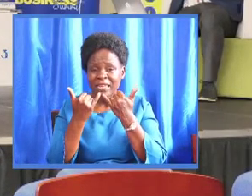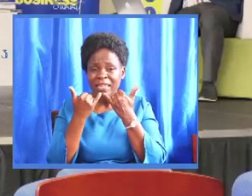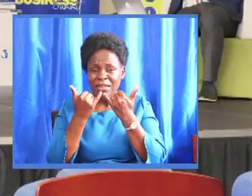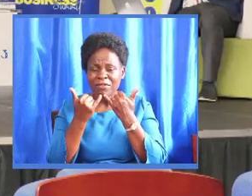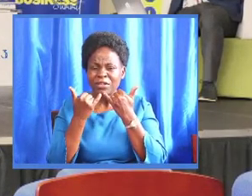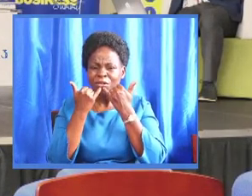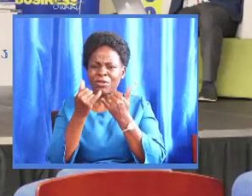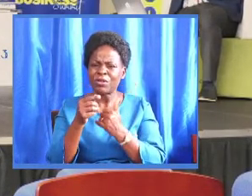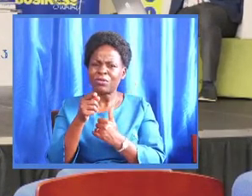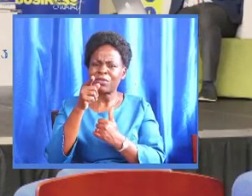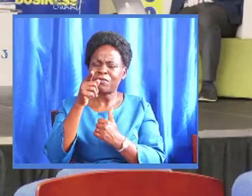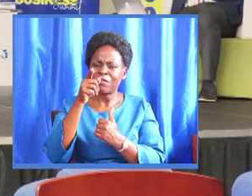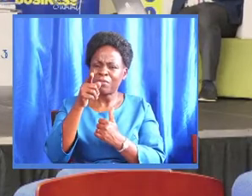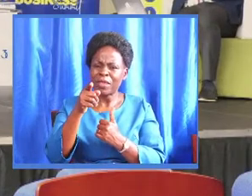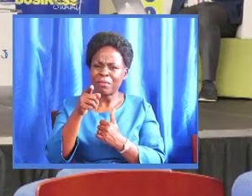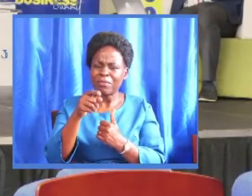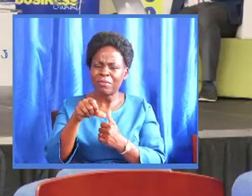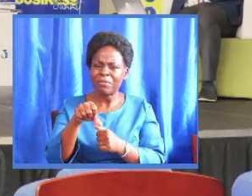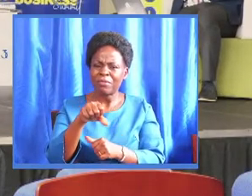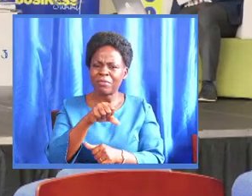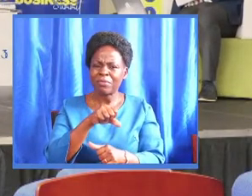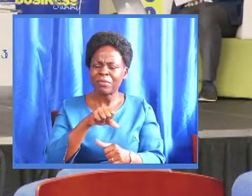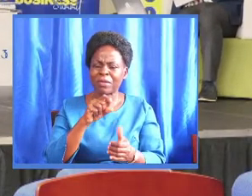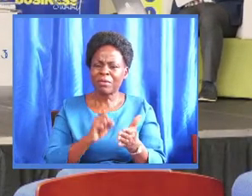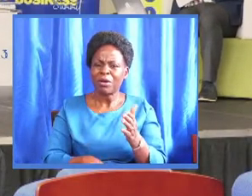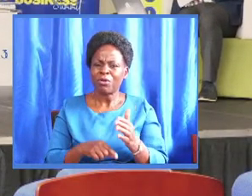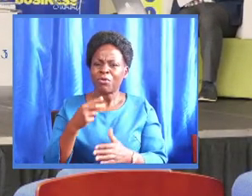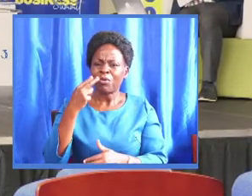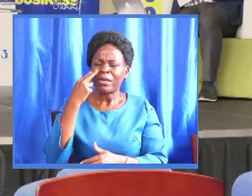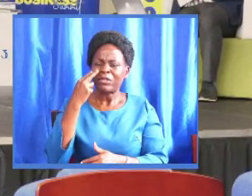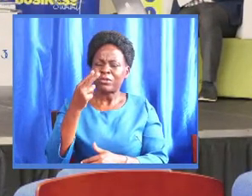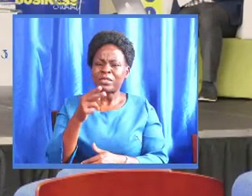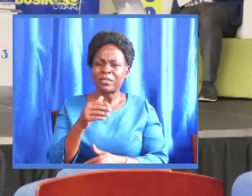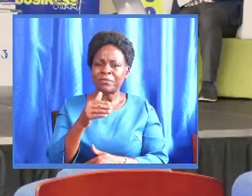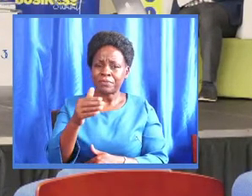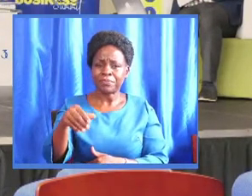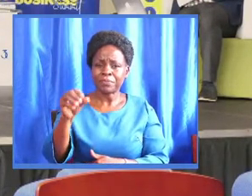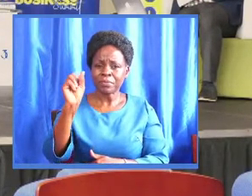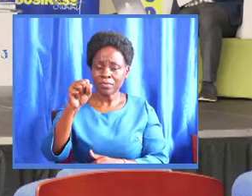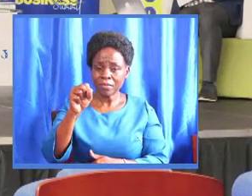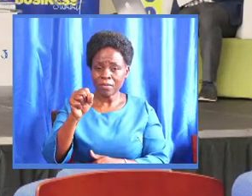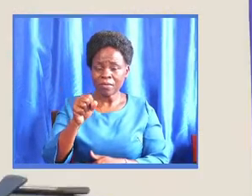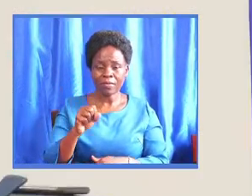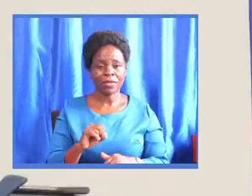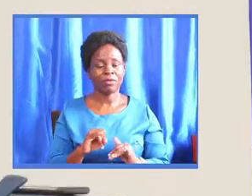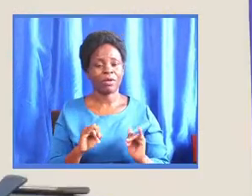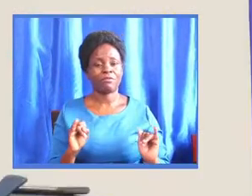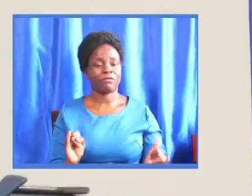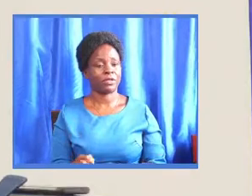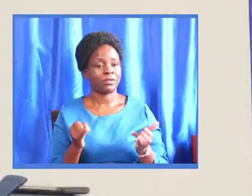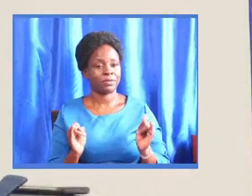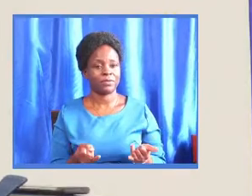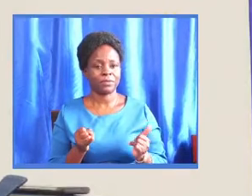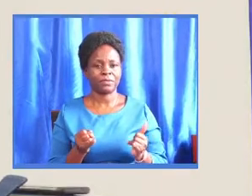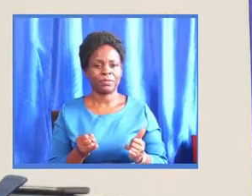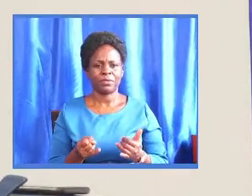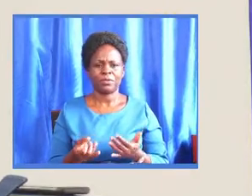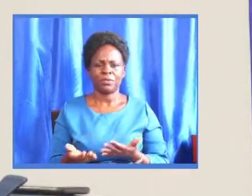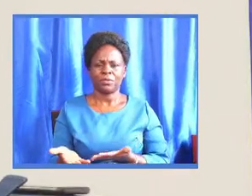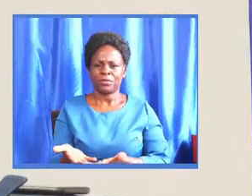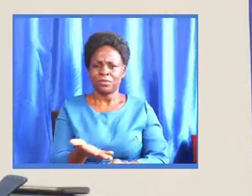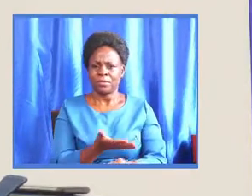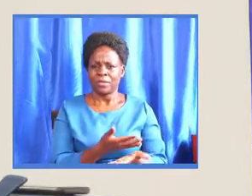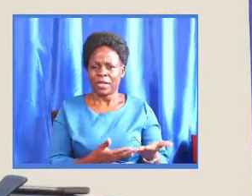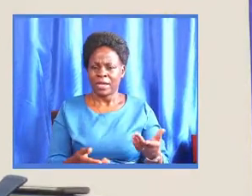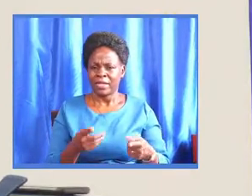to tell them about the foreseeable future, the prospects? Yes, we have tried to engage the real estate practitioners